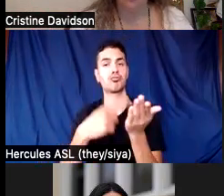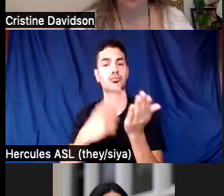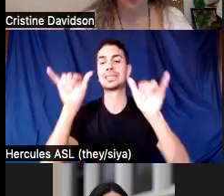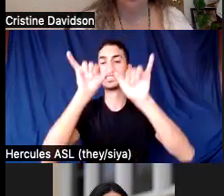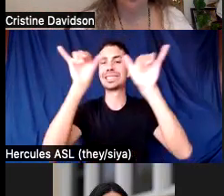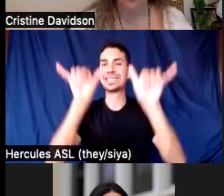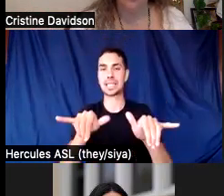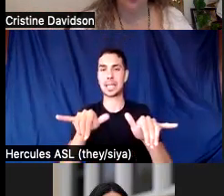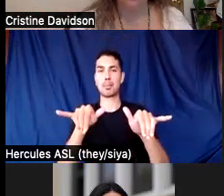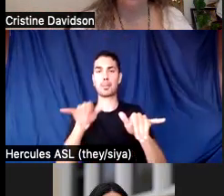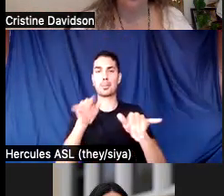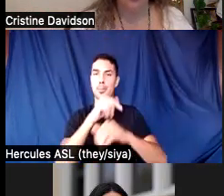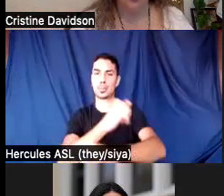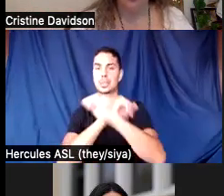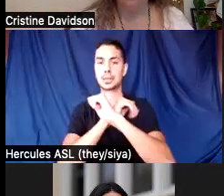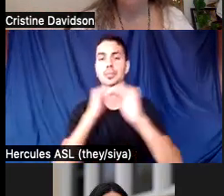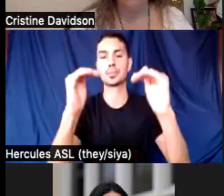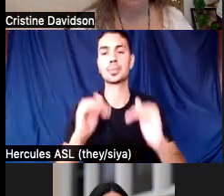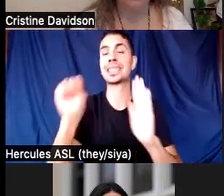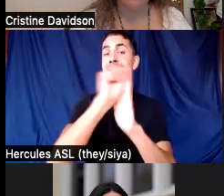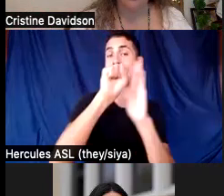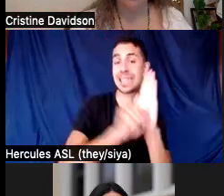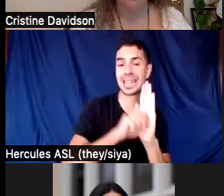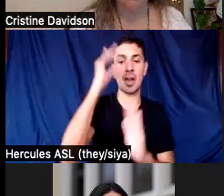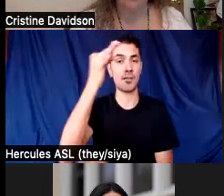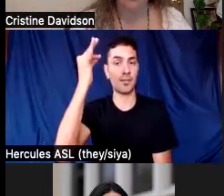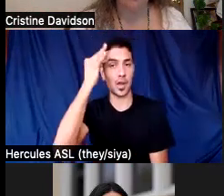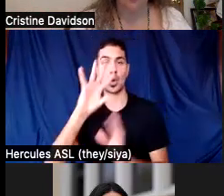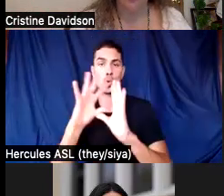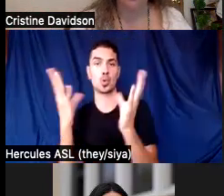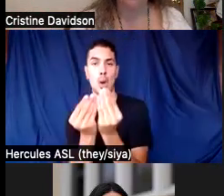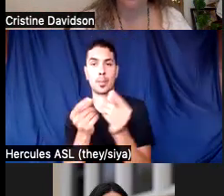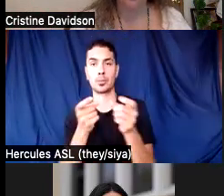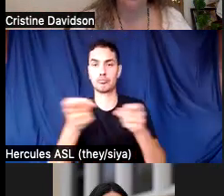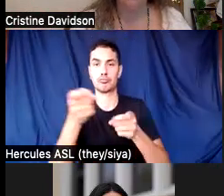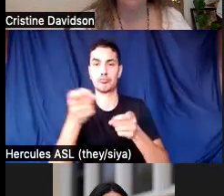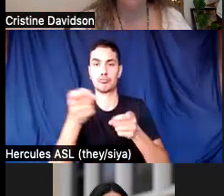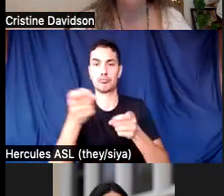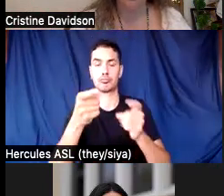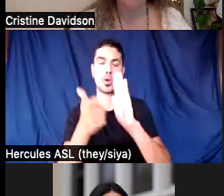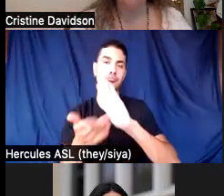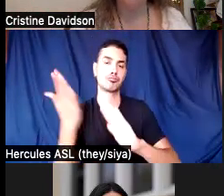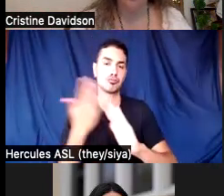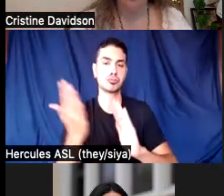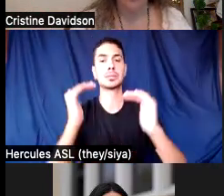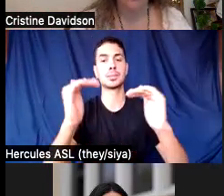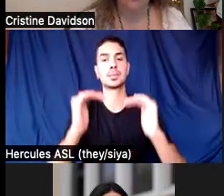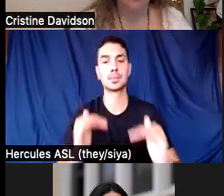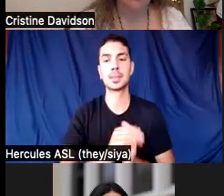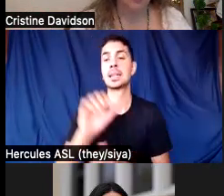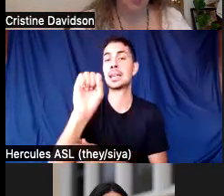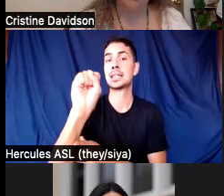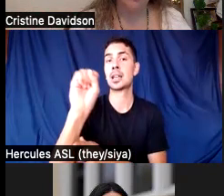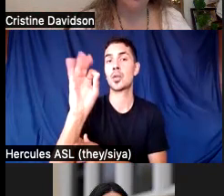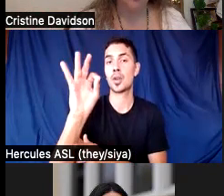state, federal, and tribal jurisdiction, some basics on sex offender registration, right?